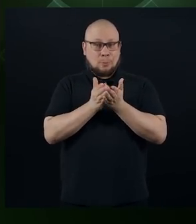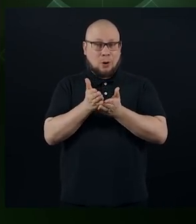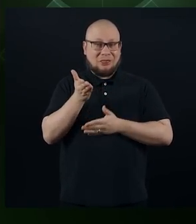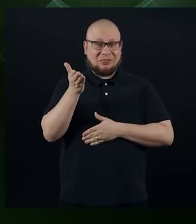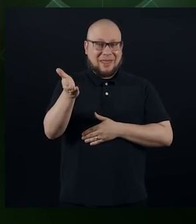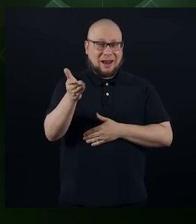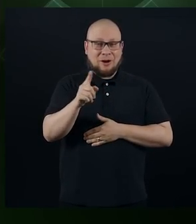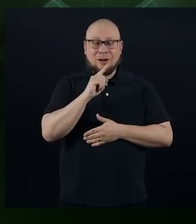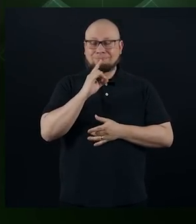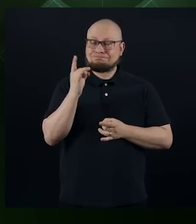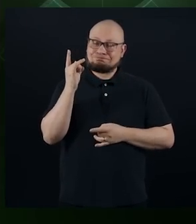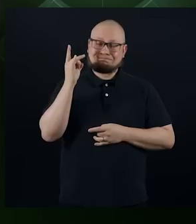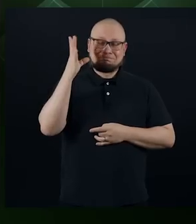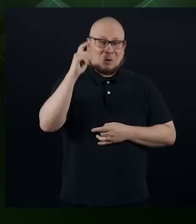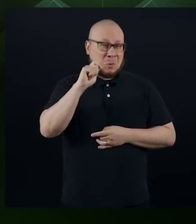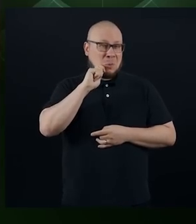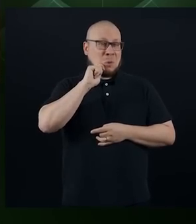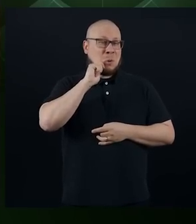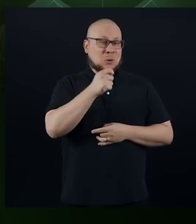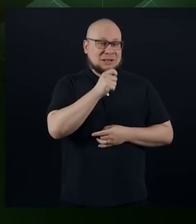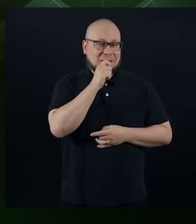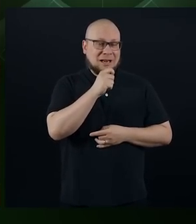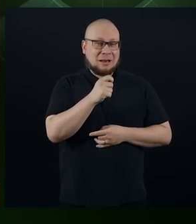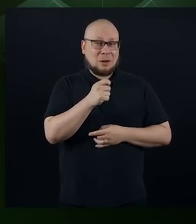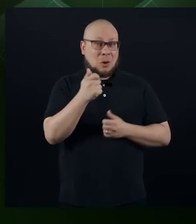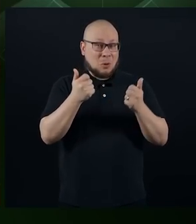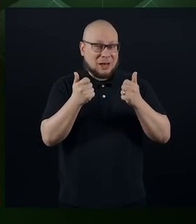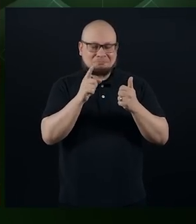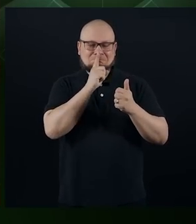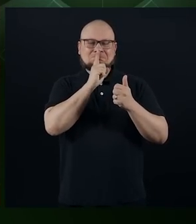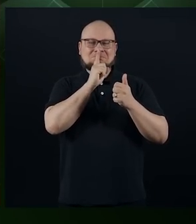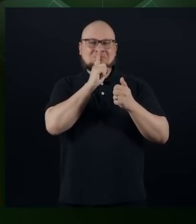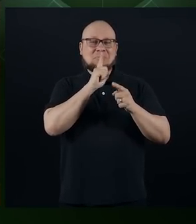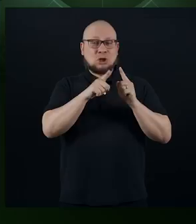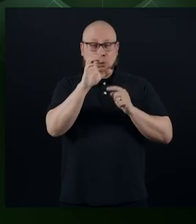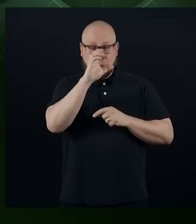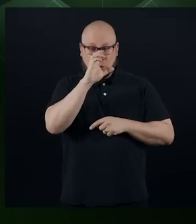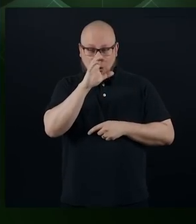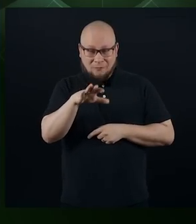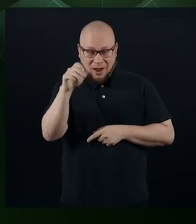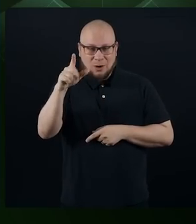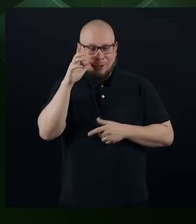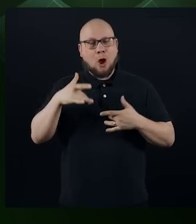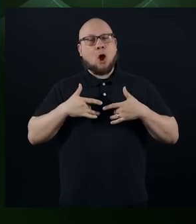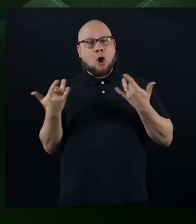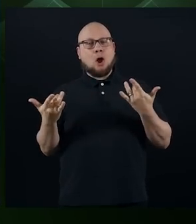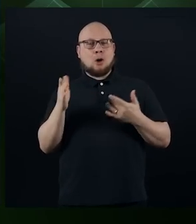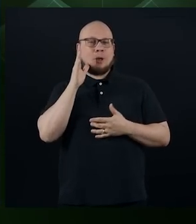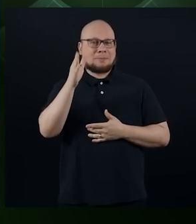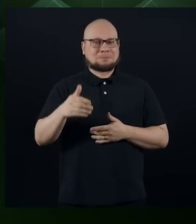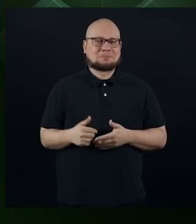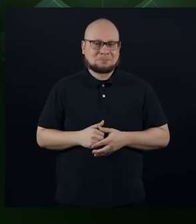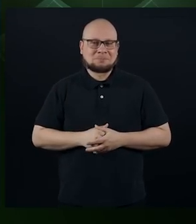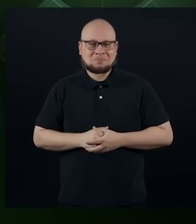an awesome Easter egg to find. I won't spoil it, but I think it will really delight our players.